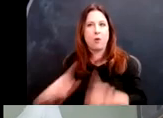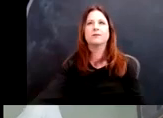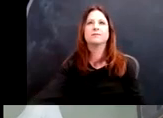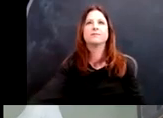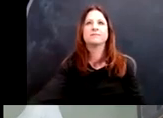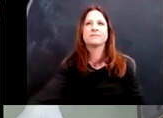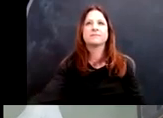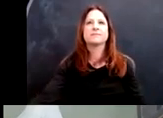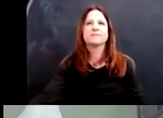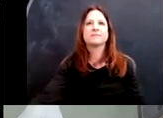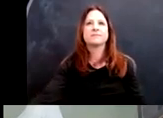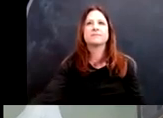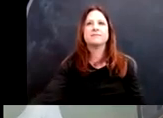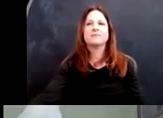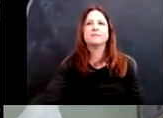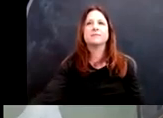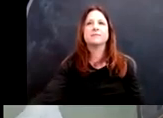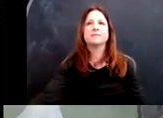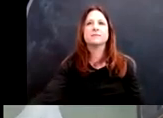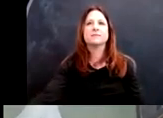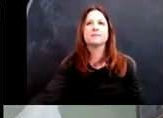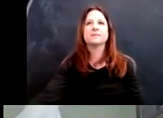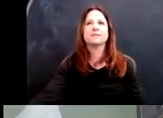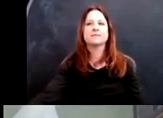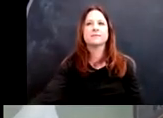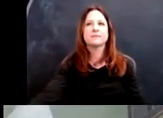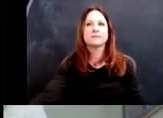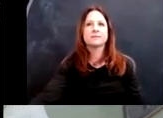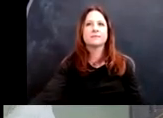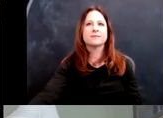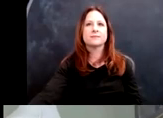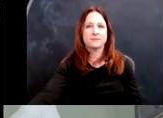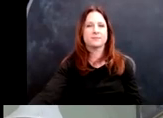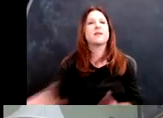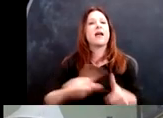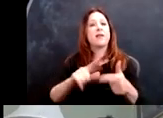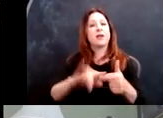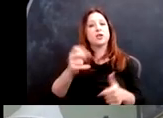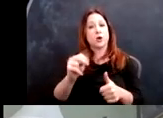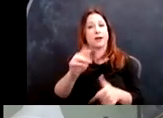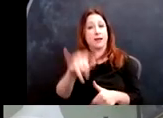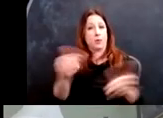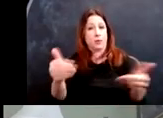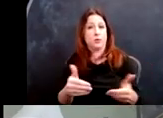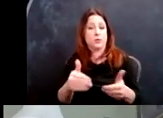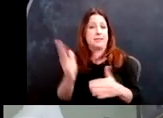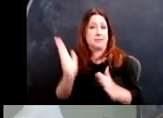That's okay, we'll do this one. Oh, it has, okay. So we'll do this poll, and then Dr. John Kelly will introduce our fabulous speakers.